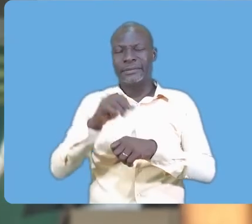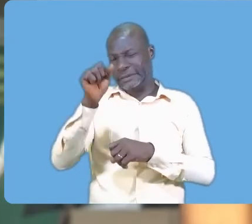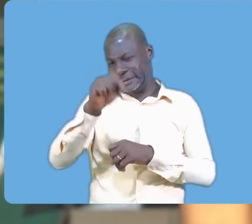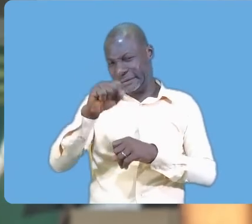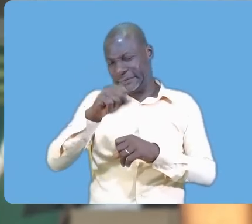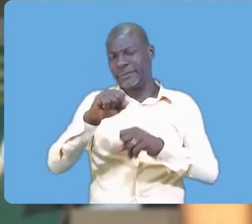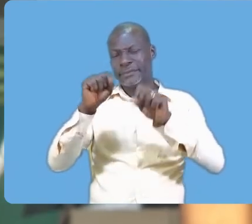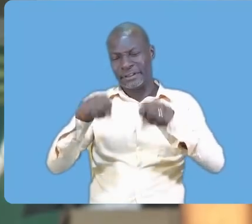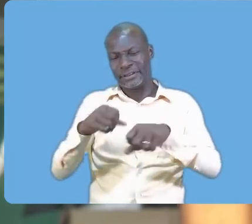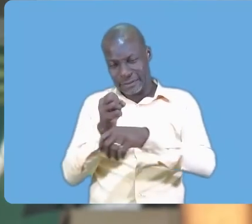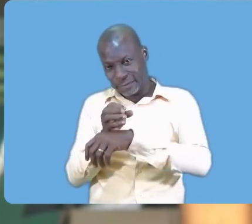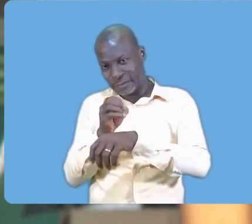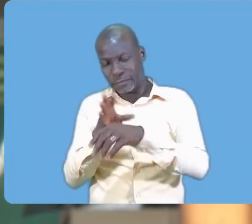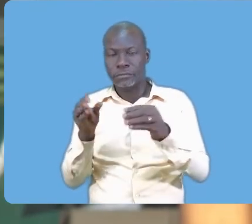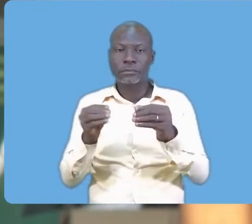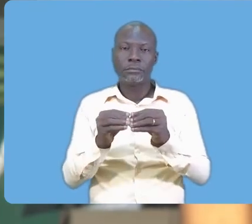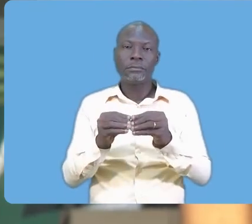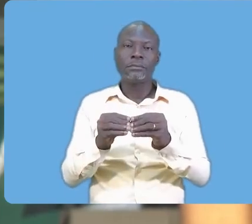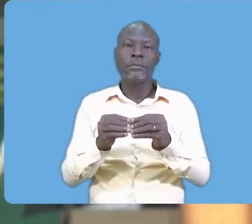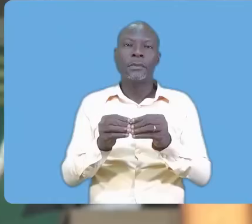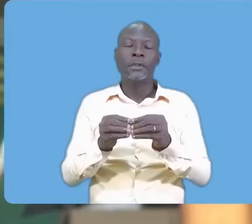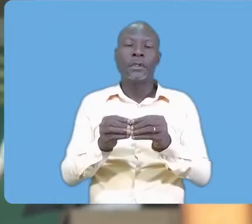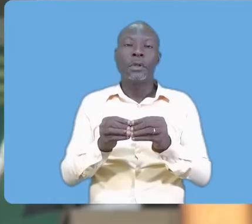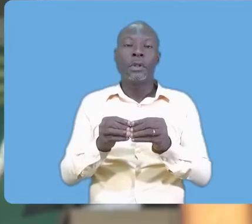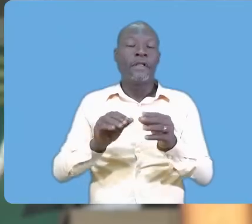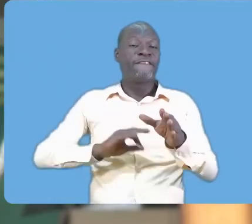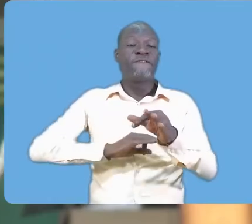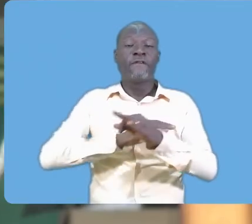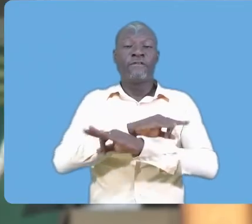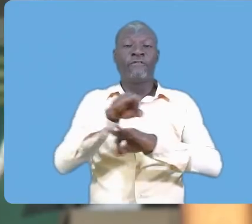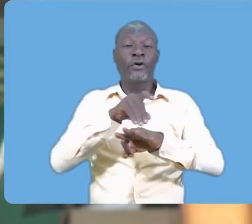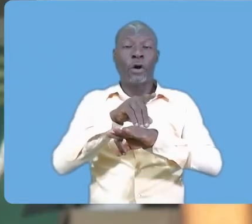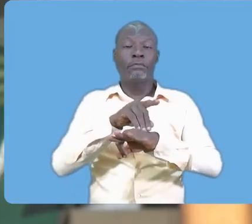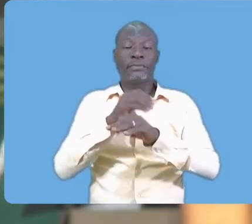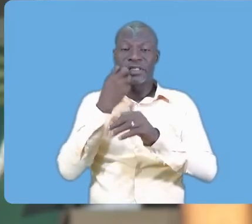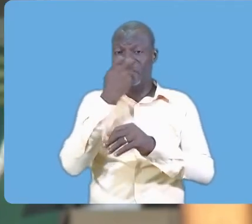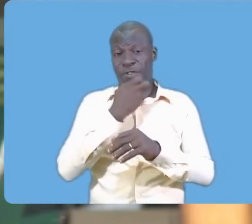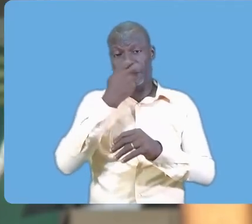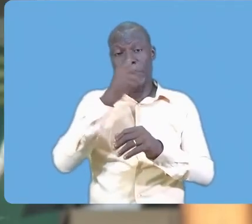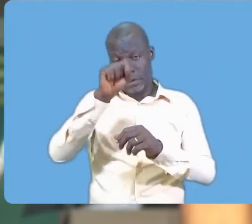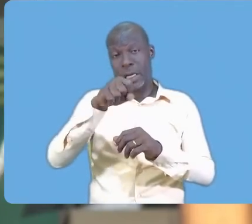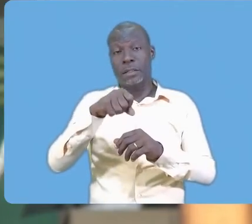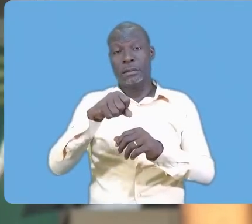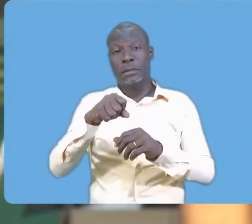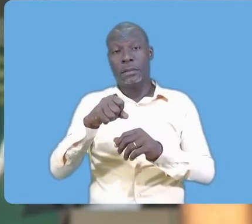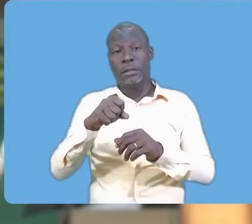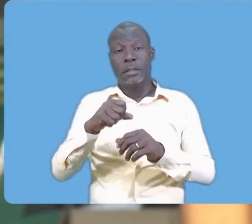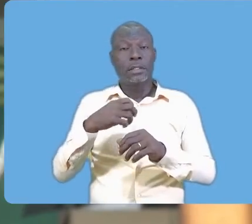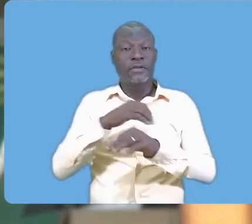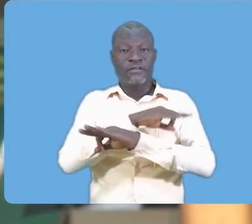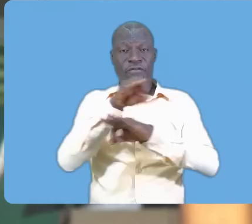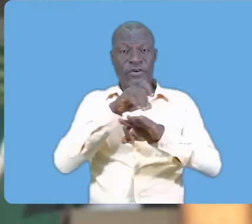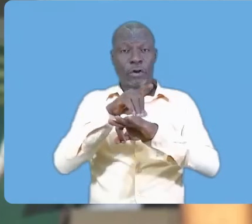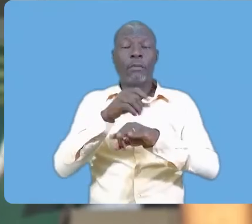me ho kwan se me ka bie ye wo freedom of speech your freedom of expression